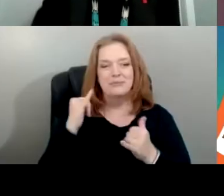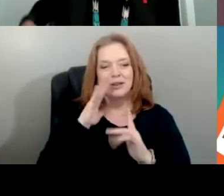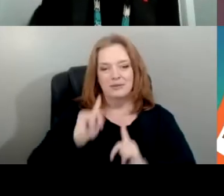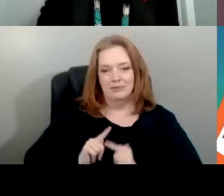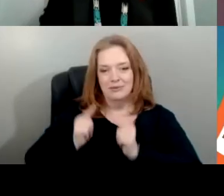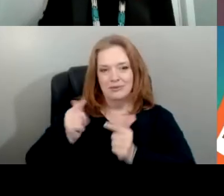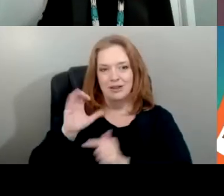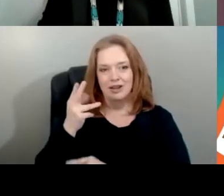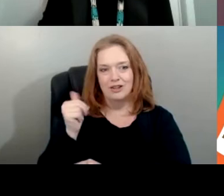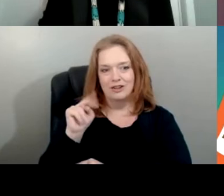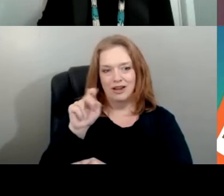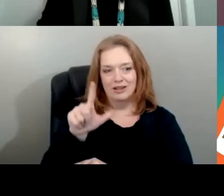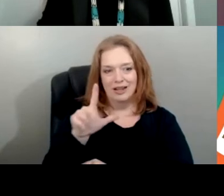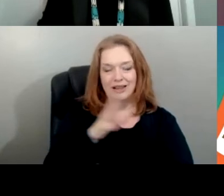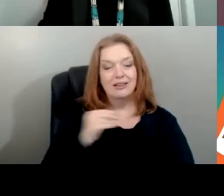Chantelle.